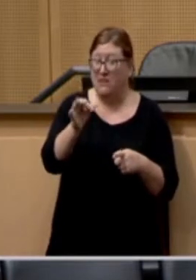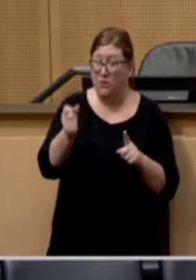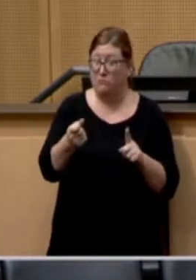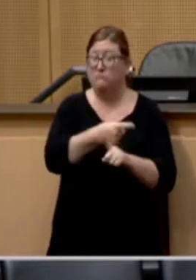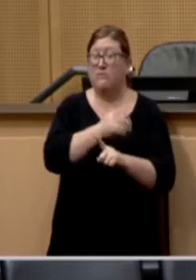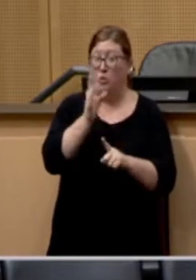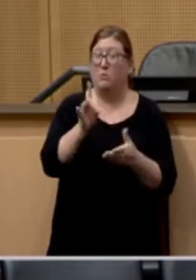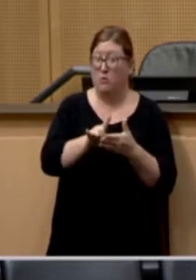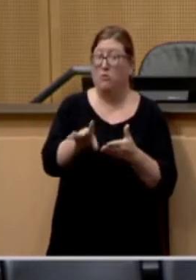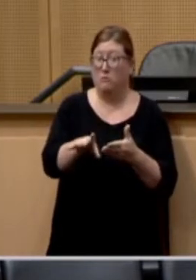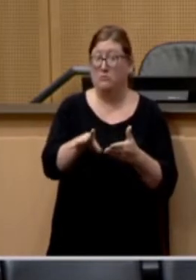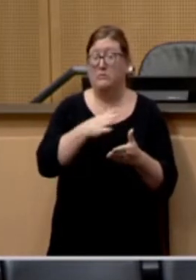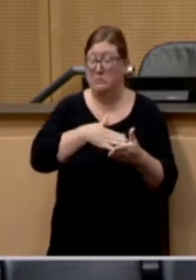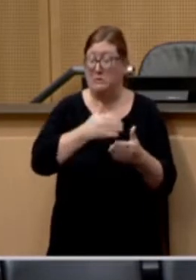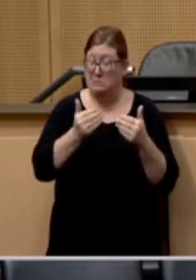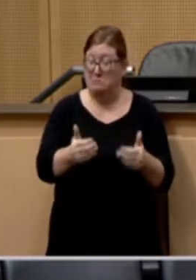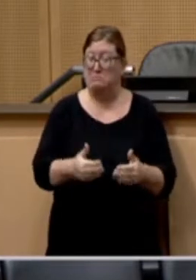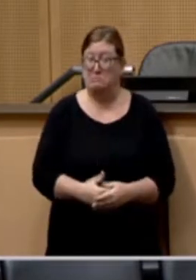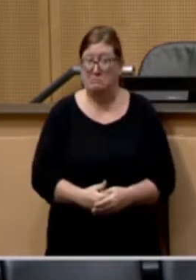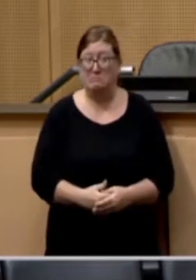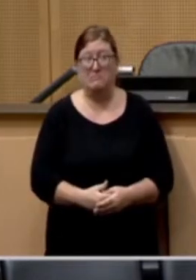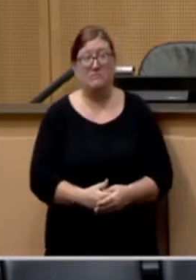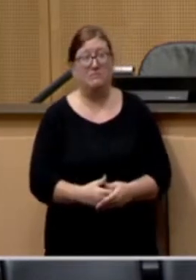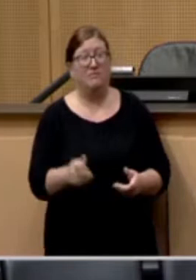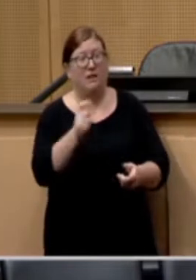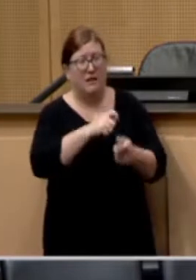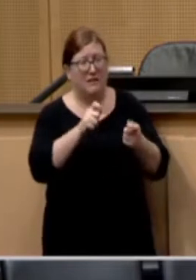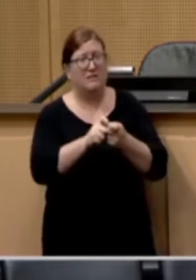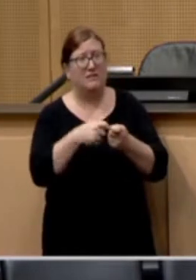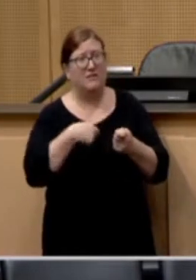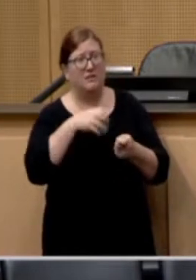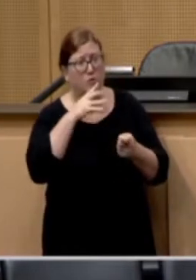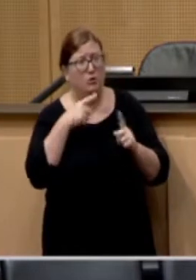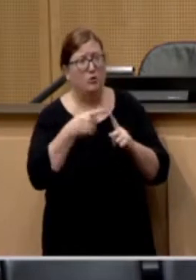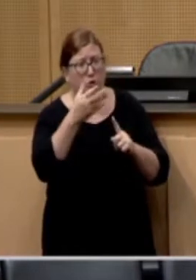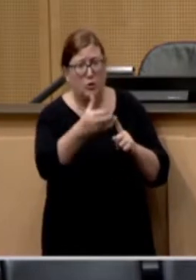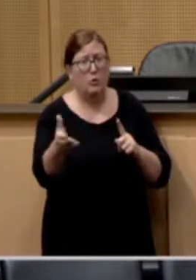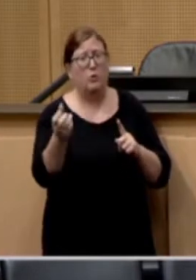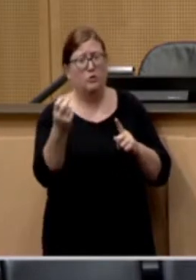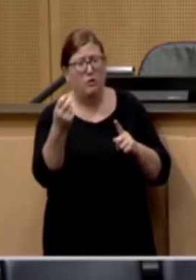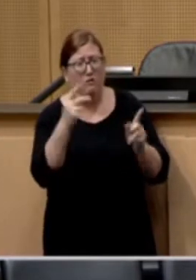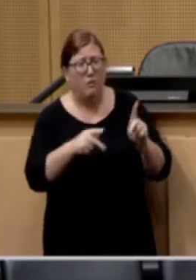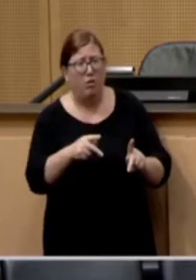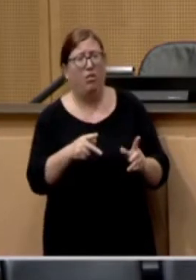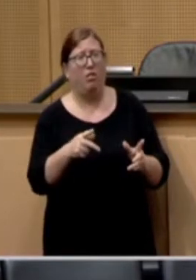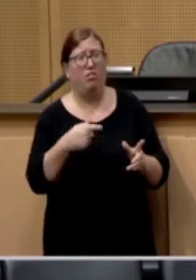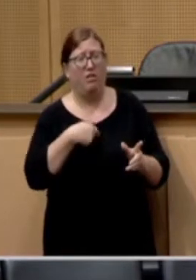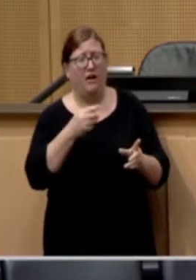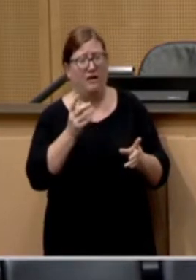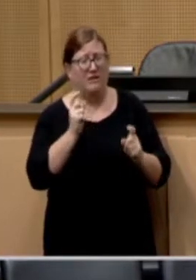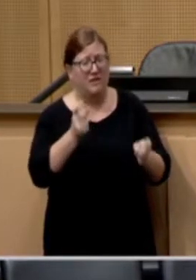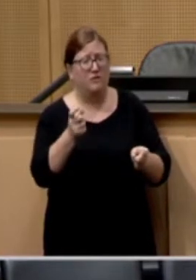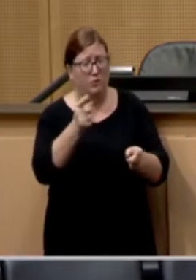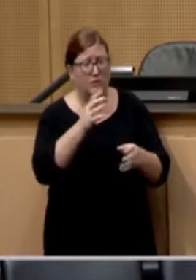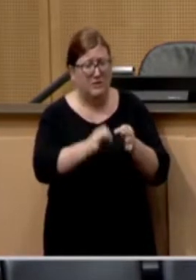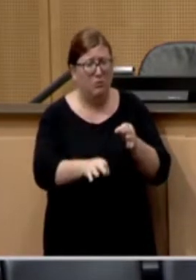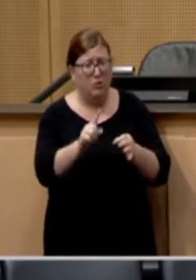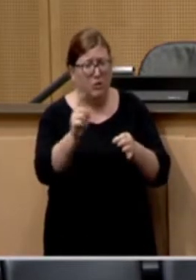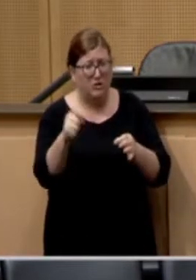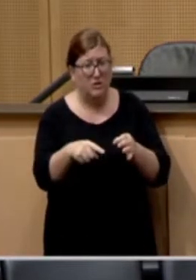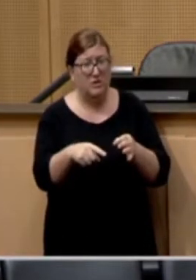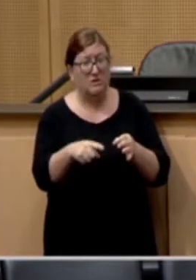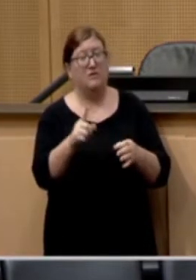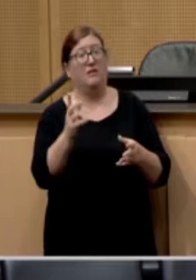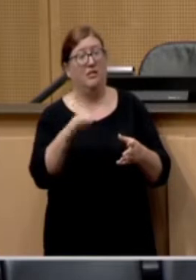be immediately removed. Please proceed, sir. Exactly, guys. I spoke to you, to 12 people. I give you a very simple question. Is